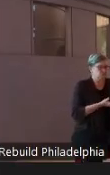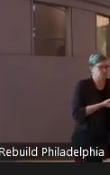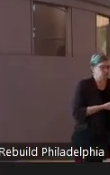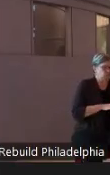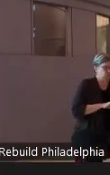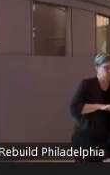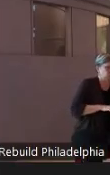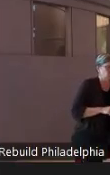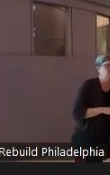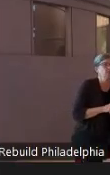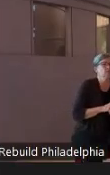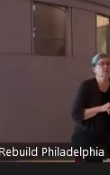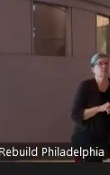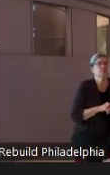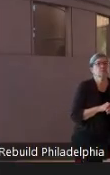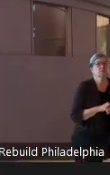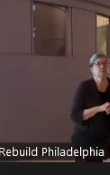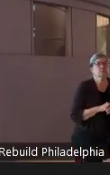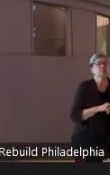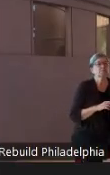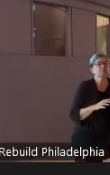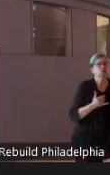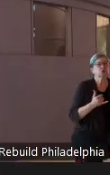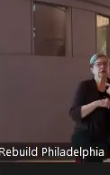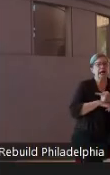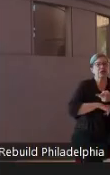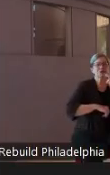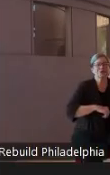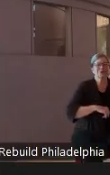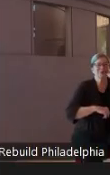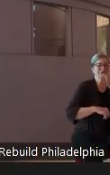Today, as you'll see shortly,